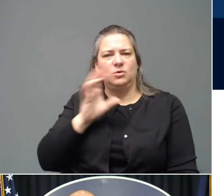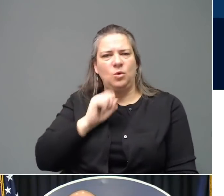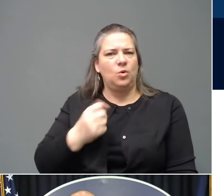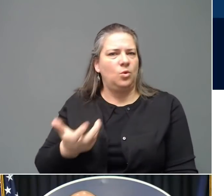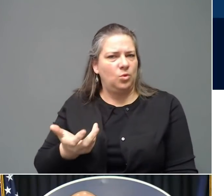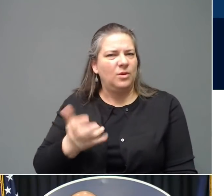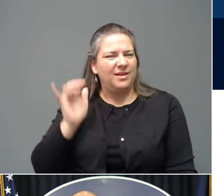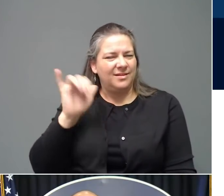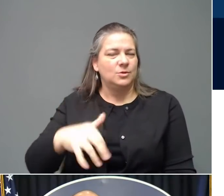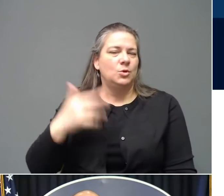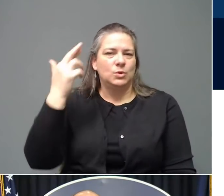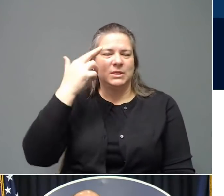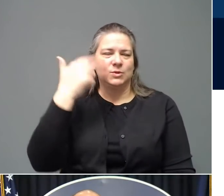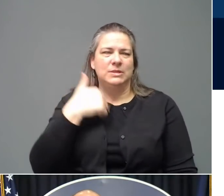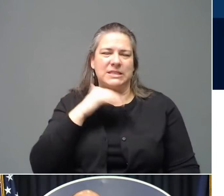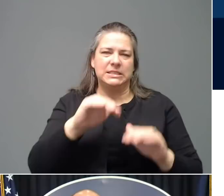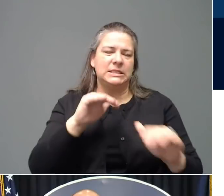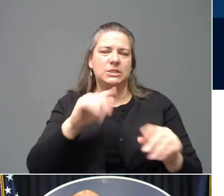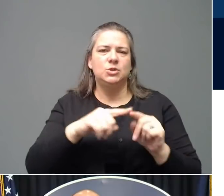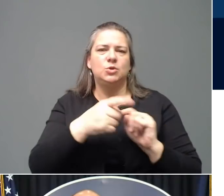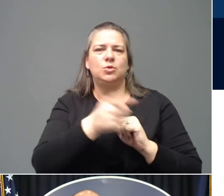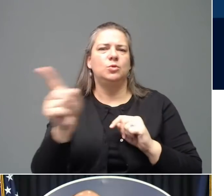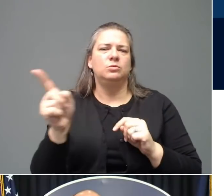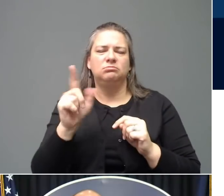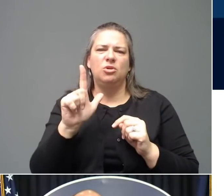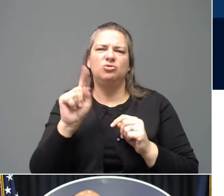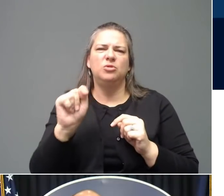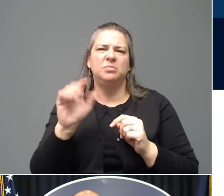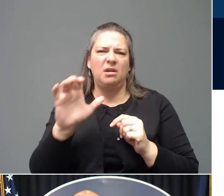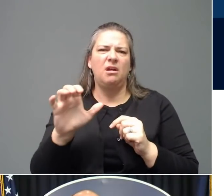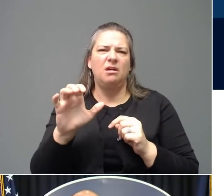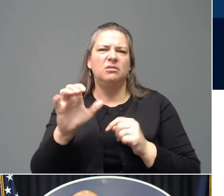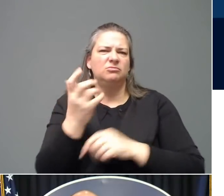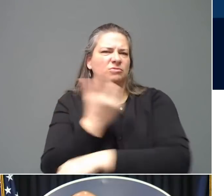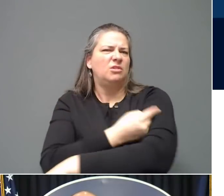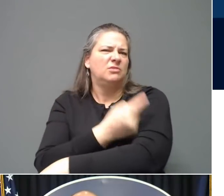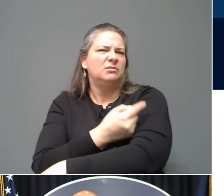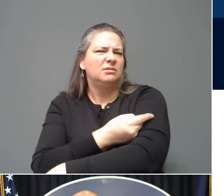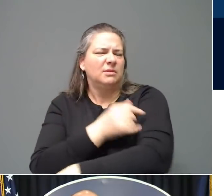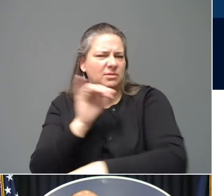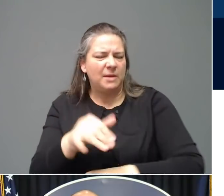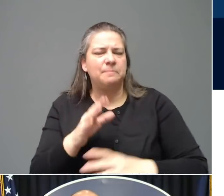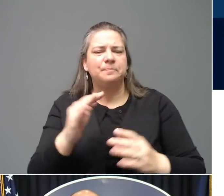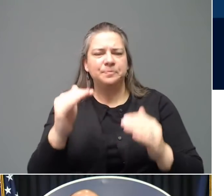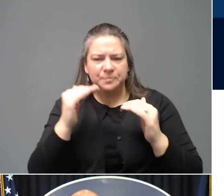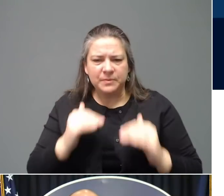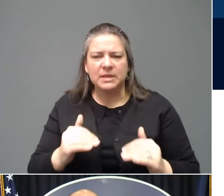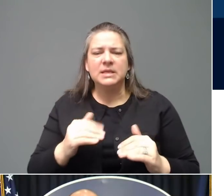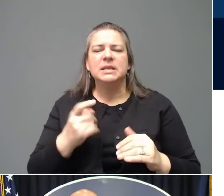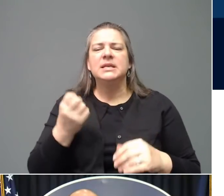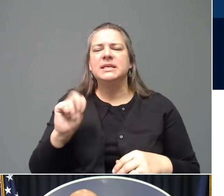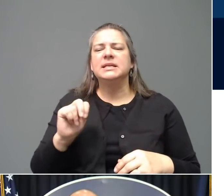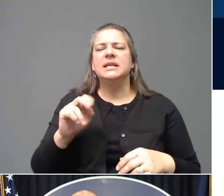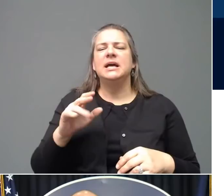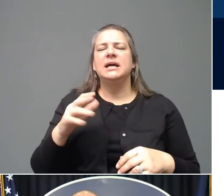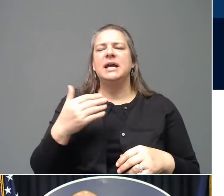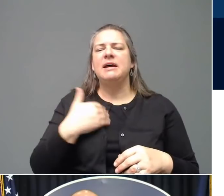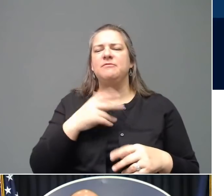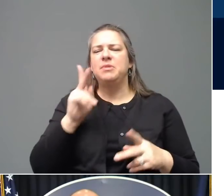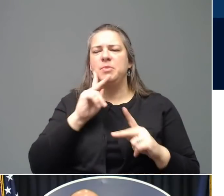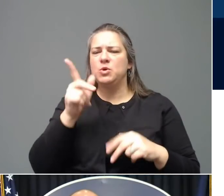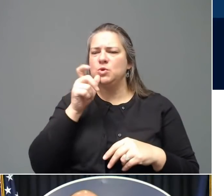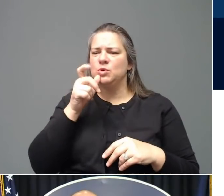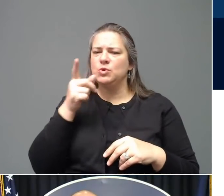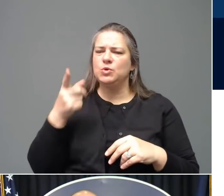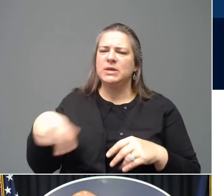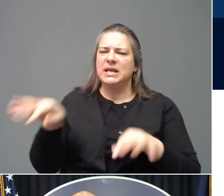And then the first responders, obviously, we rely on to keep us safe and protected and help respond in our time of needs. And I think all of us have understood